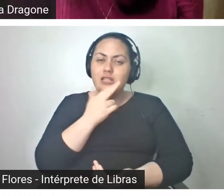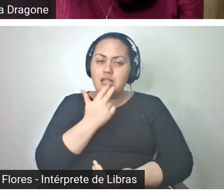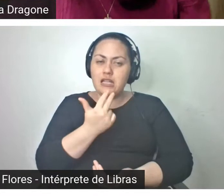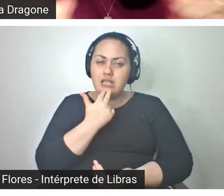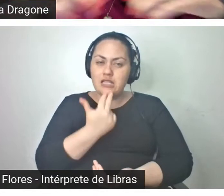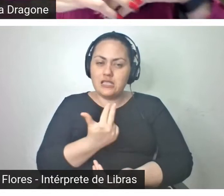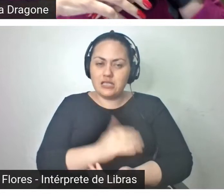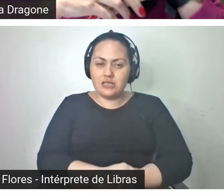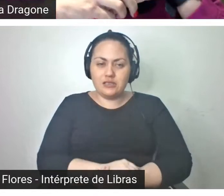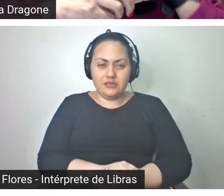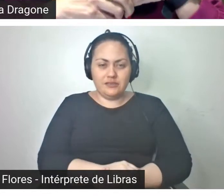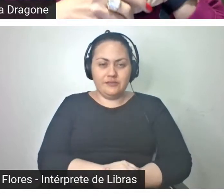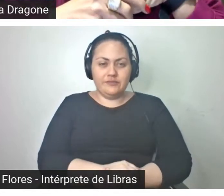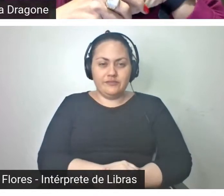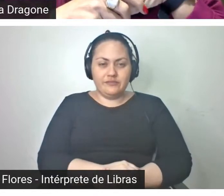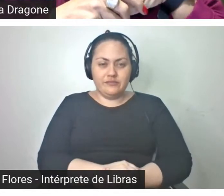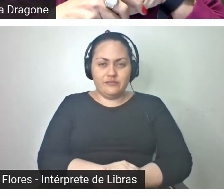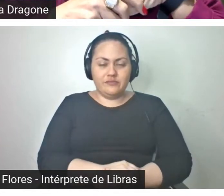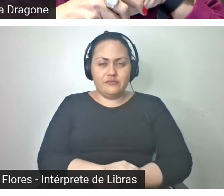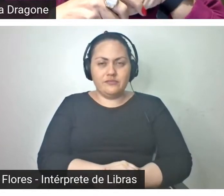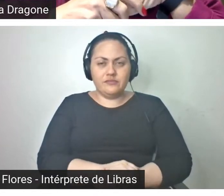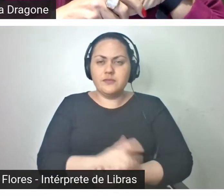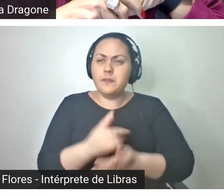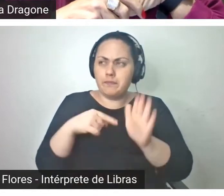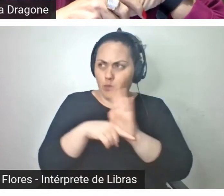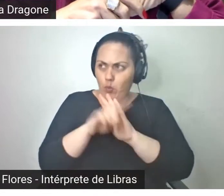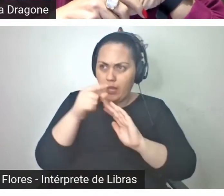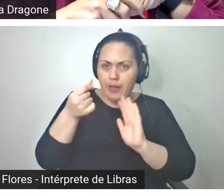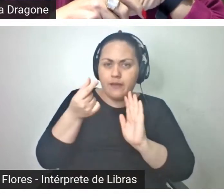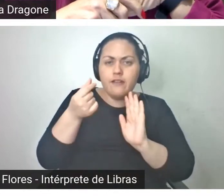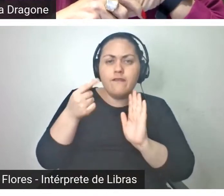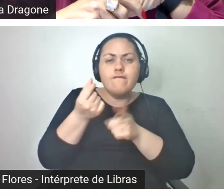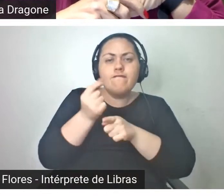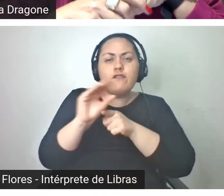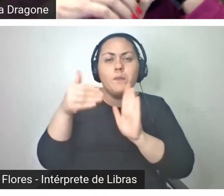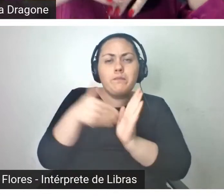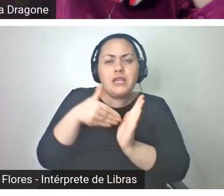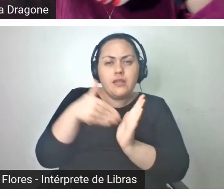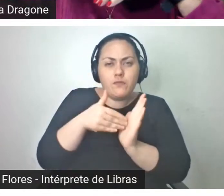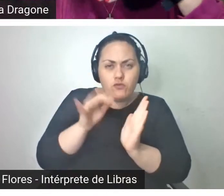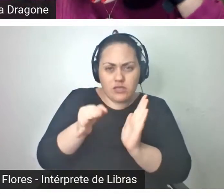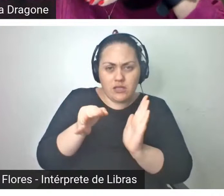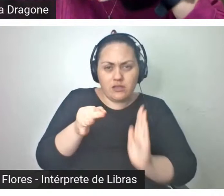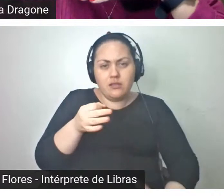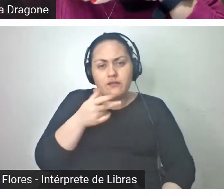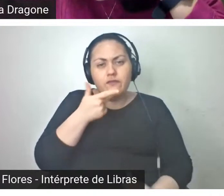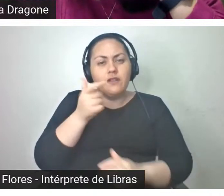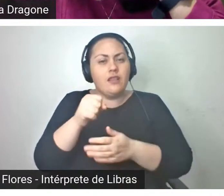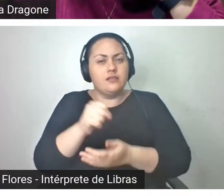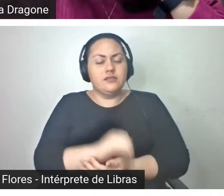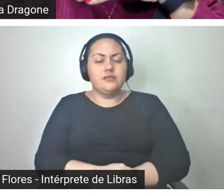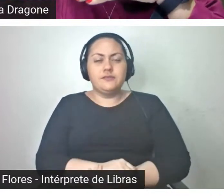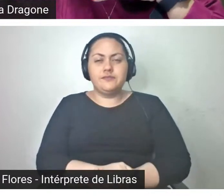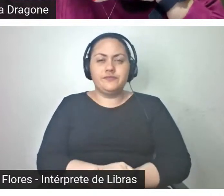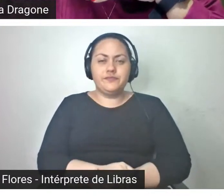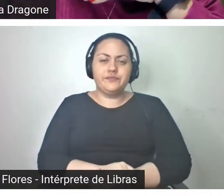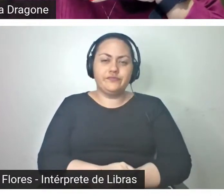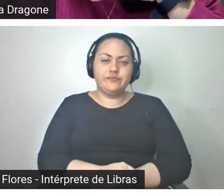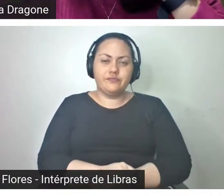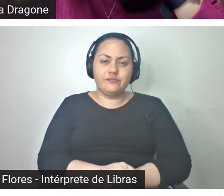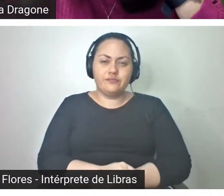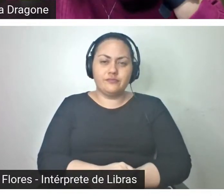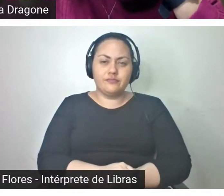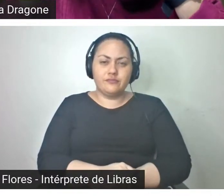there a limite mínimo, né, Adriana? Yeah. There is a sufficient